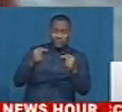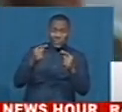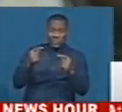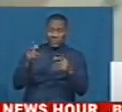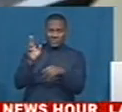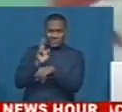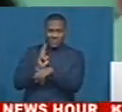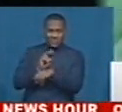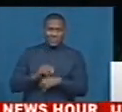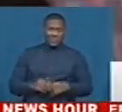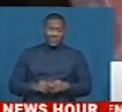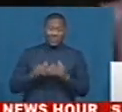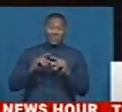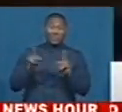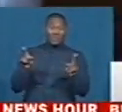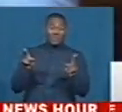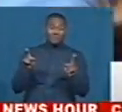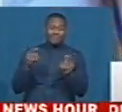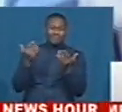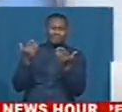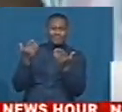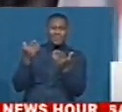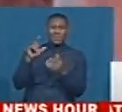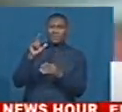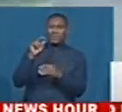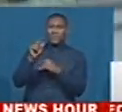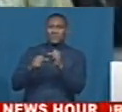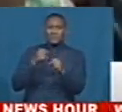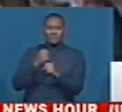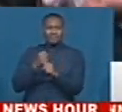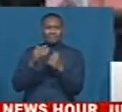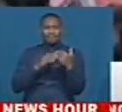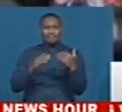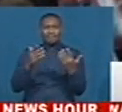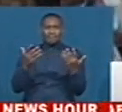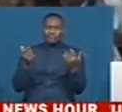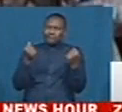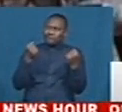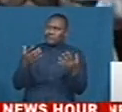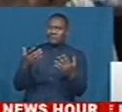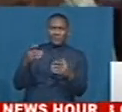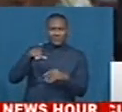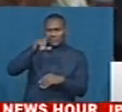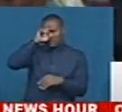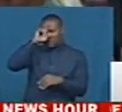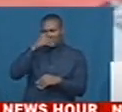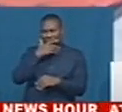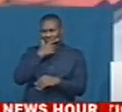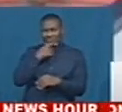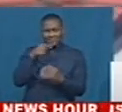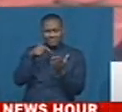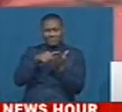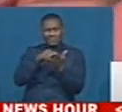implemented in the process. However, nearly 20 years on, questions including the relevance of the whole land